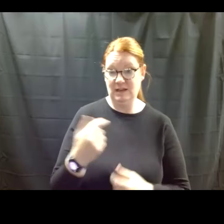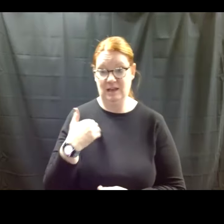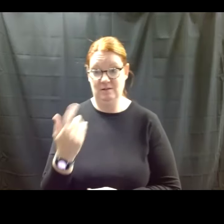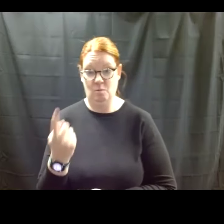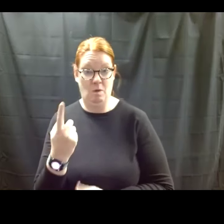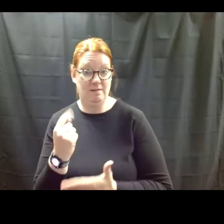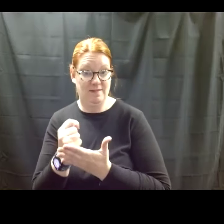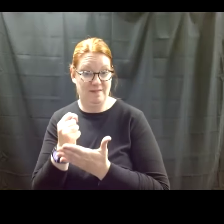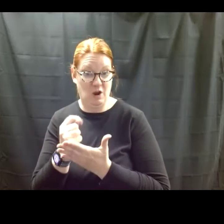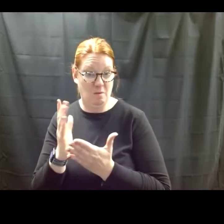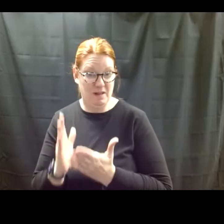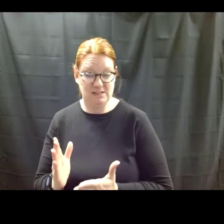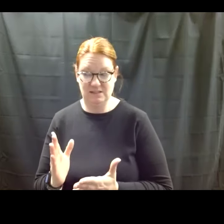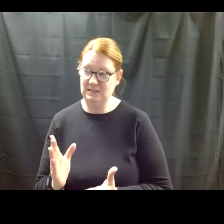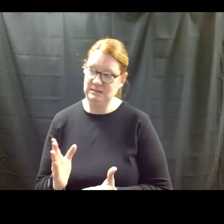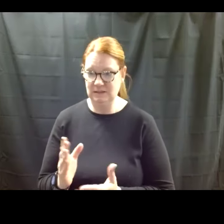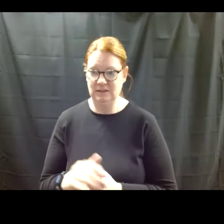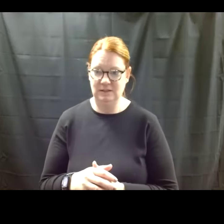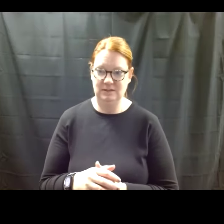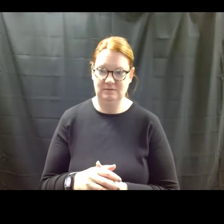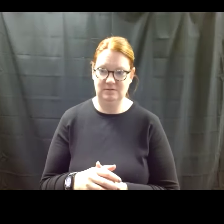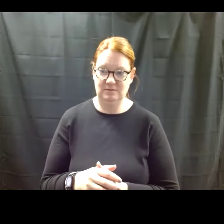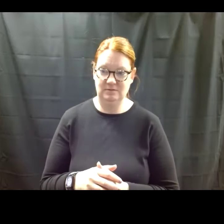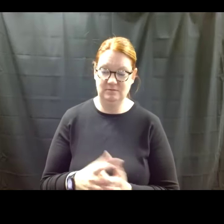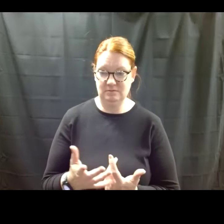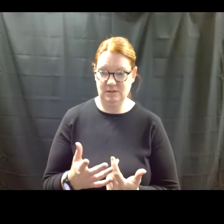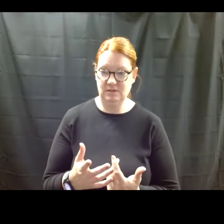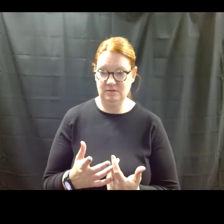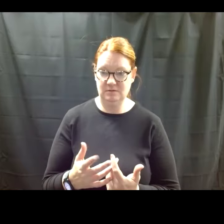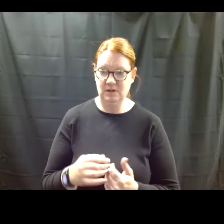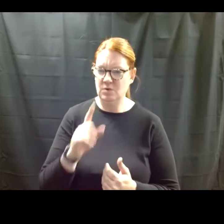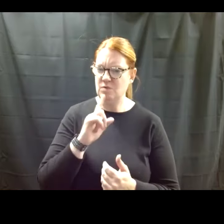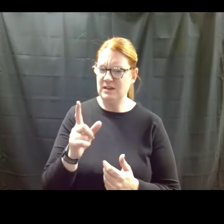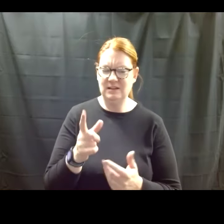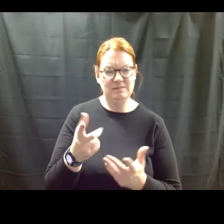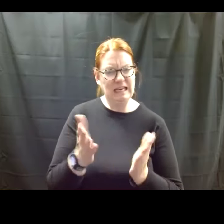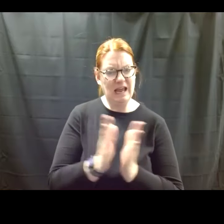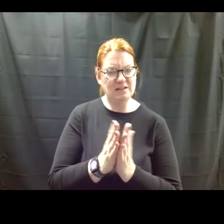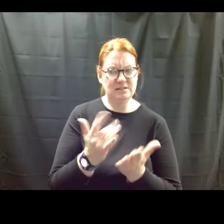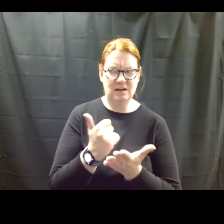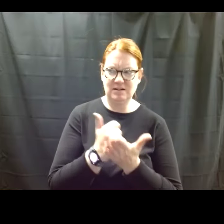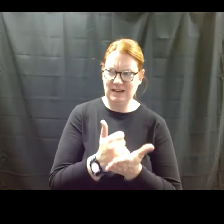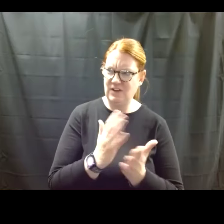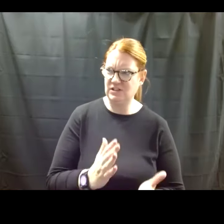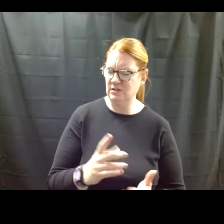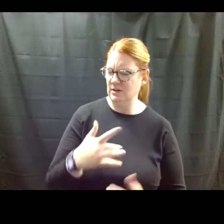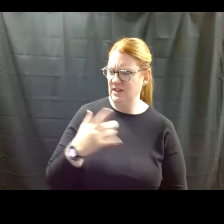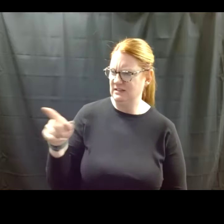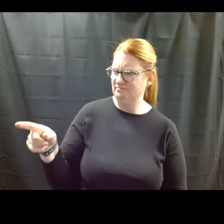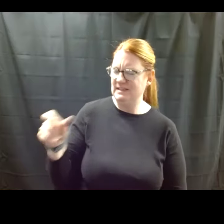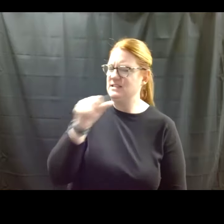that, we actually had talked to a few of our different interventionists about, and we decided that's not right for our